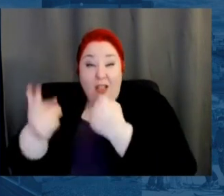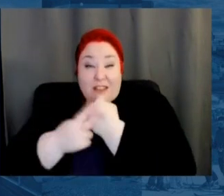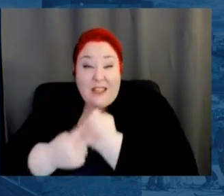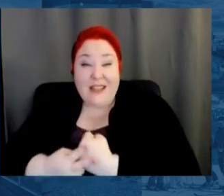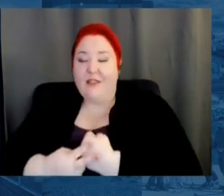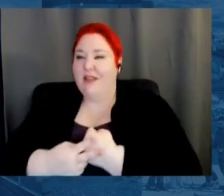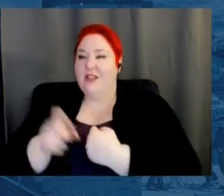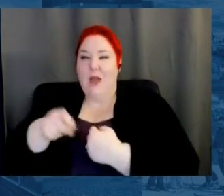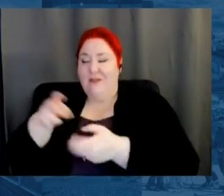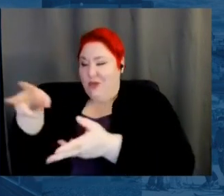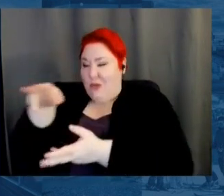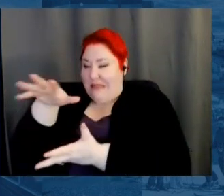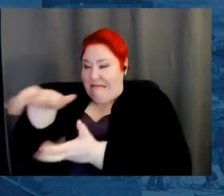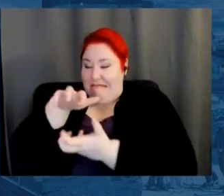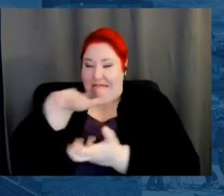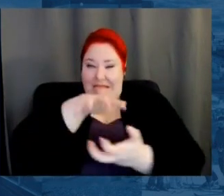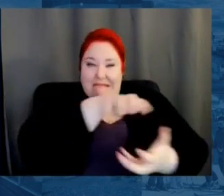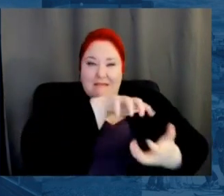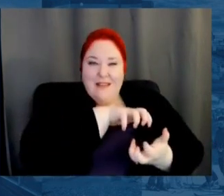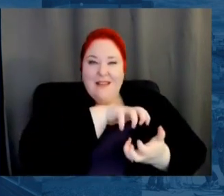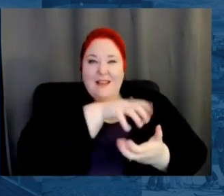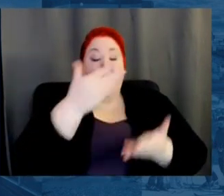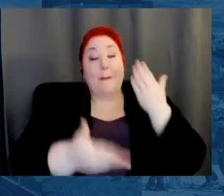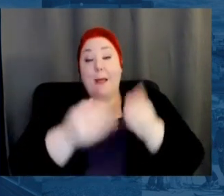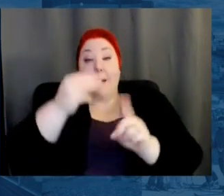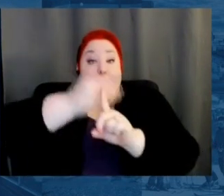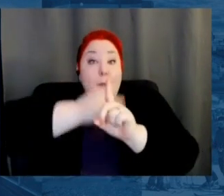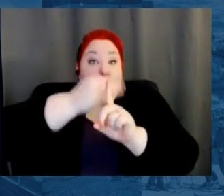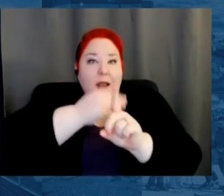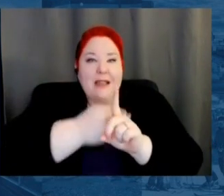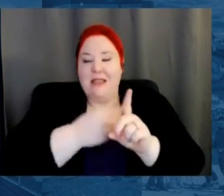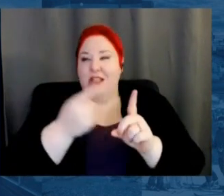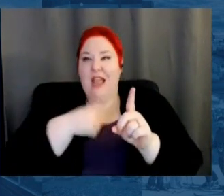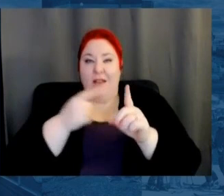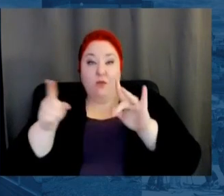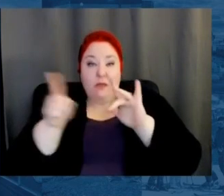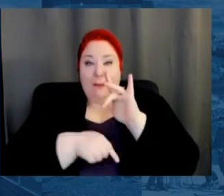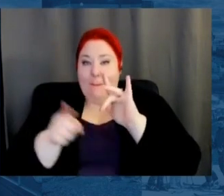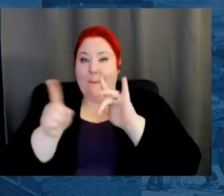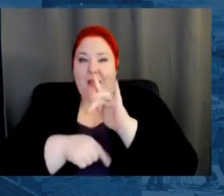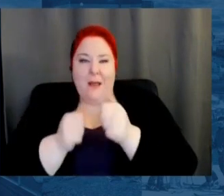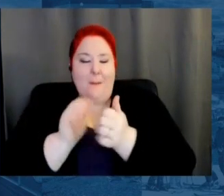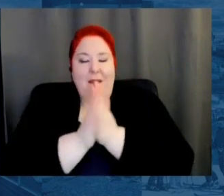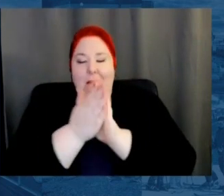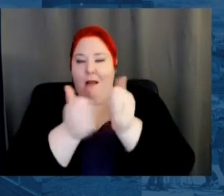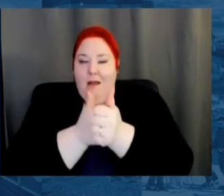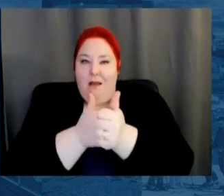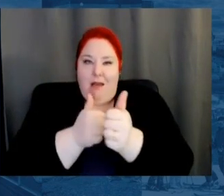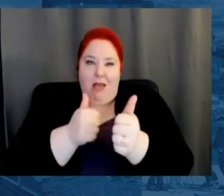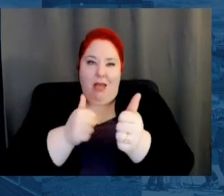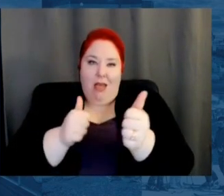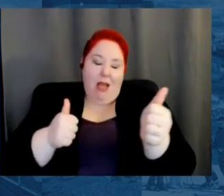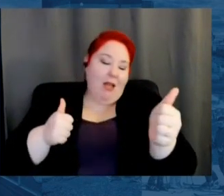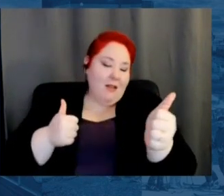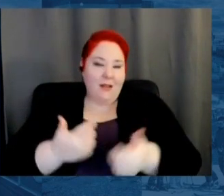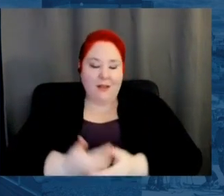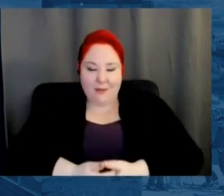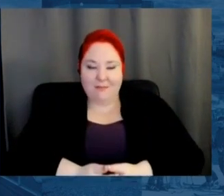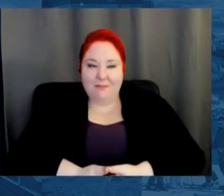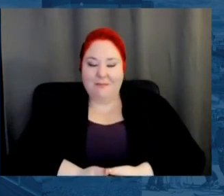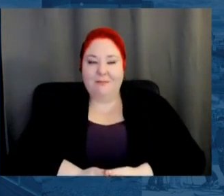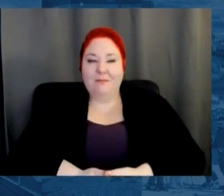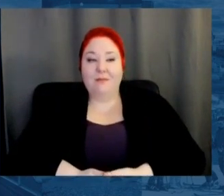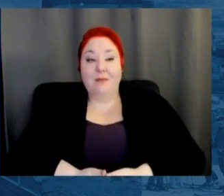it's gone. You might even miss a mortgage payment, start getting behind in everything else. So, and also that's,